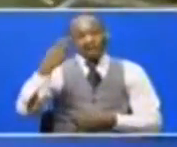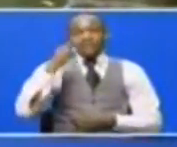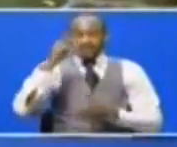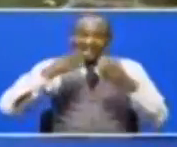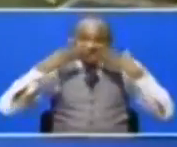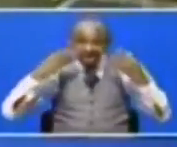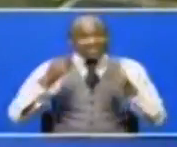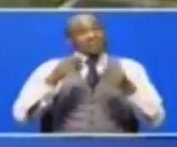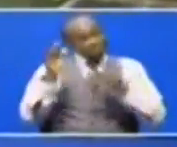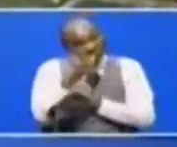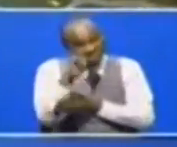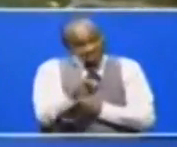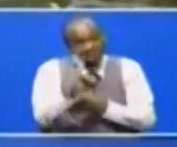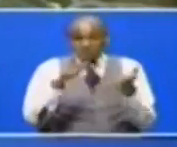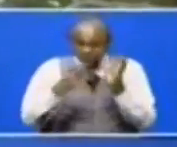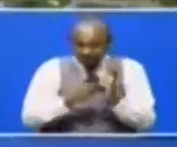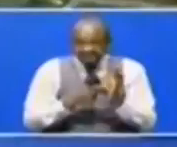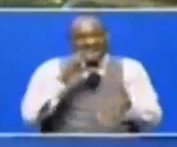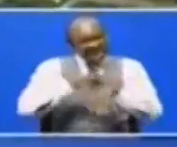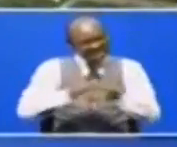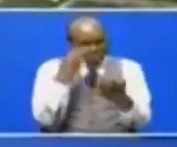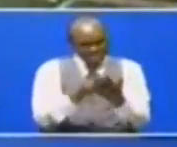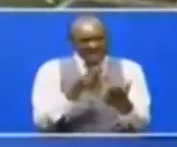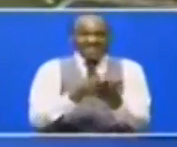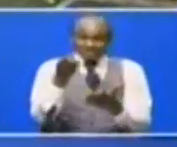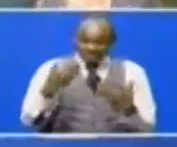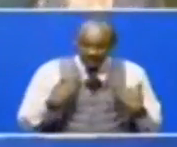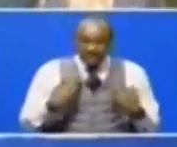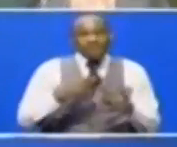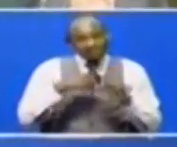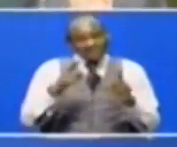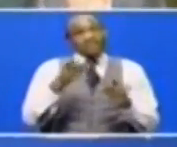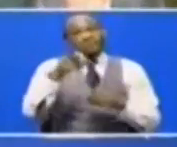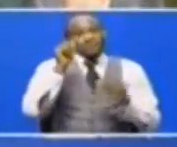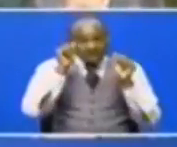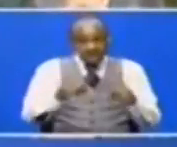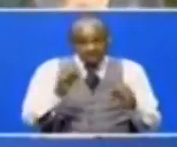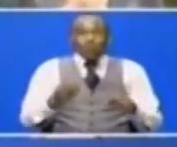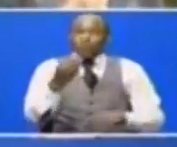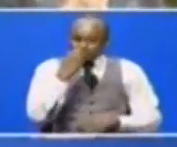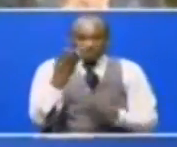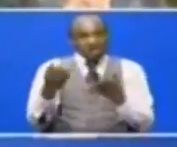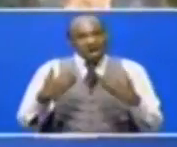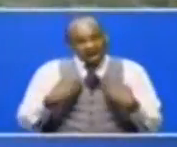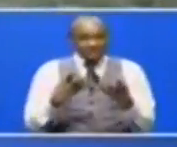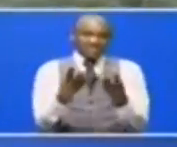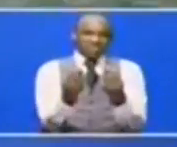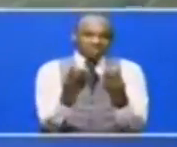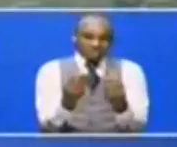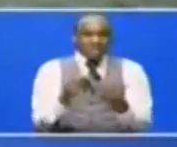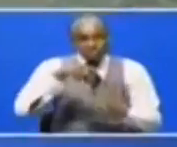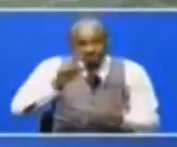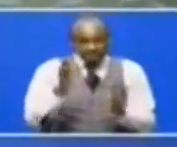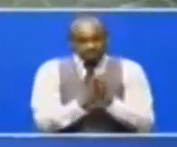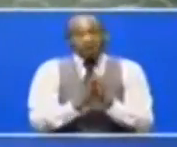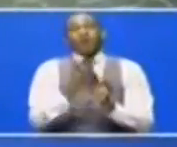catfish farming project is not only a source of income for him, but he has been able to put food on the table easily and take